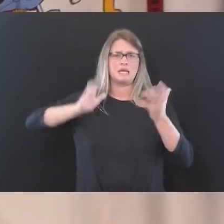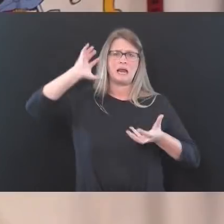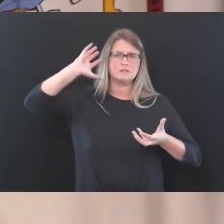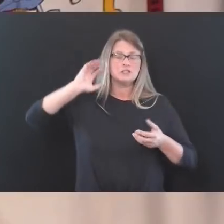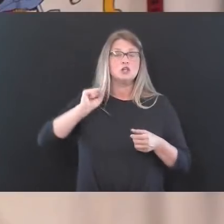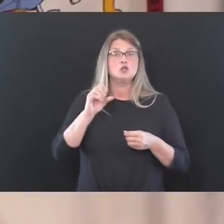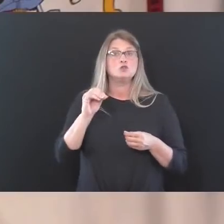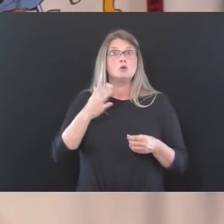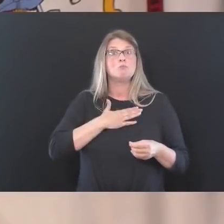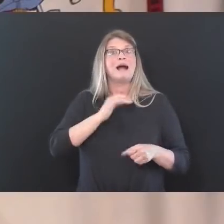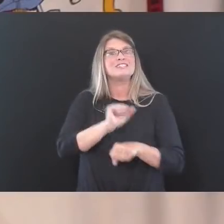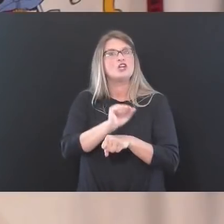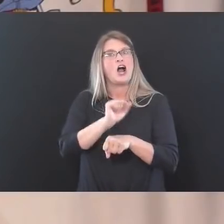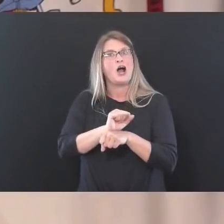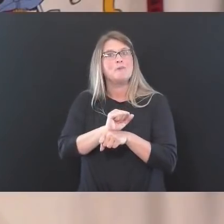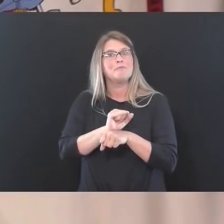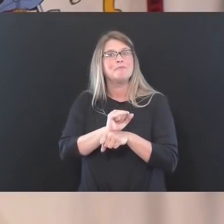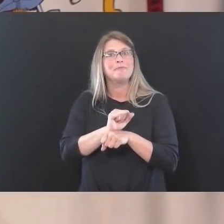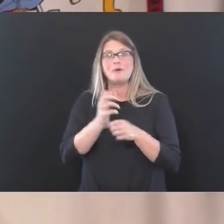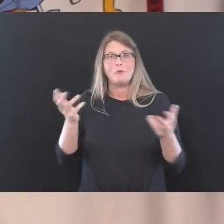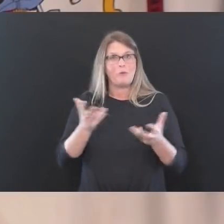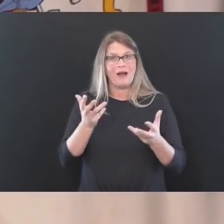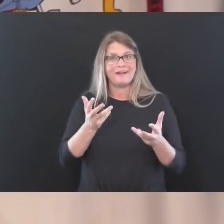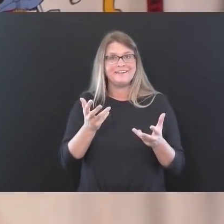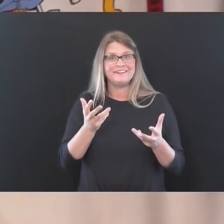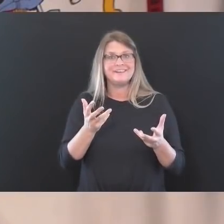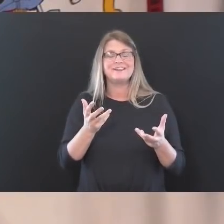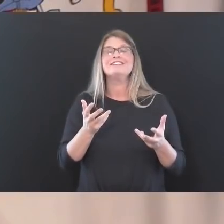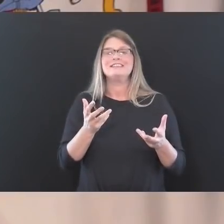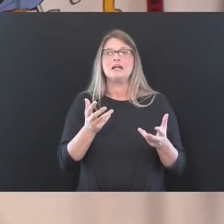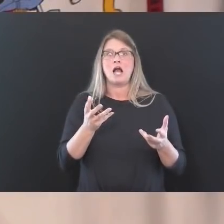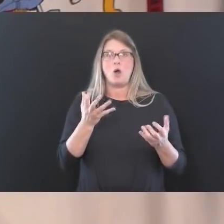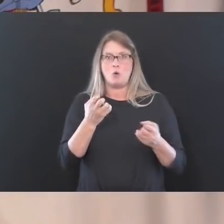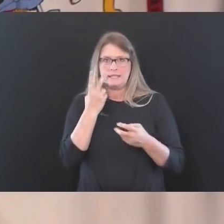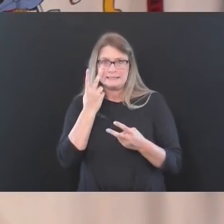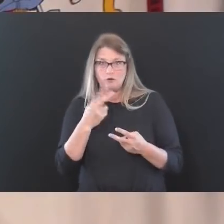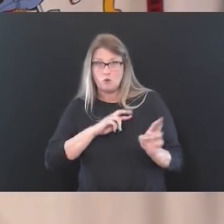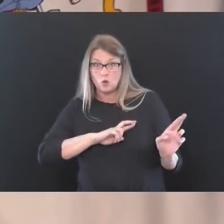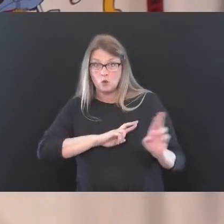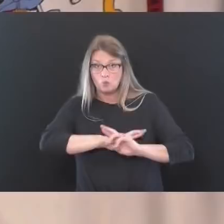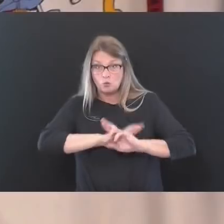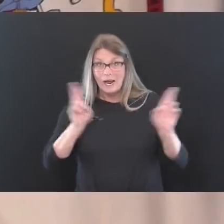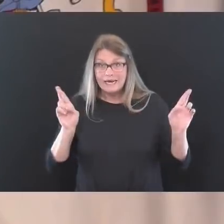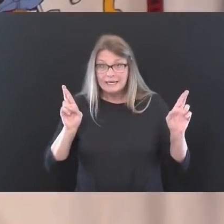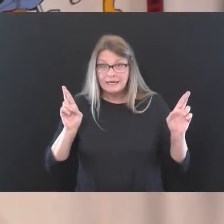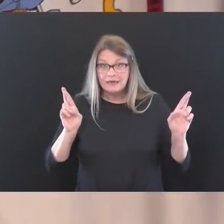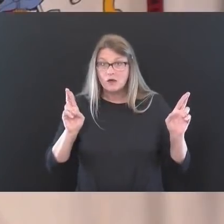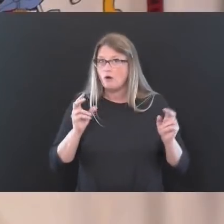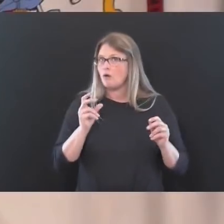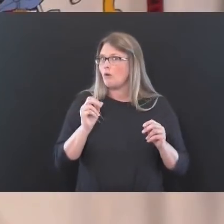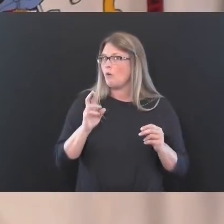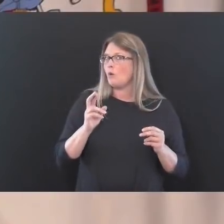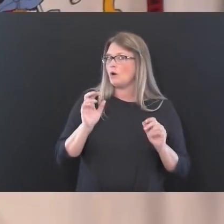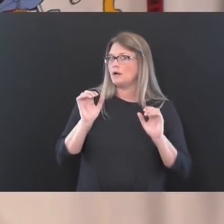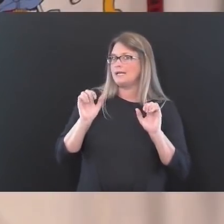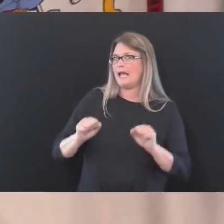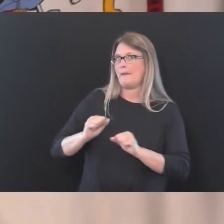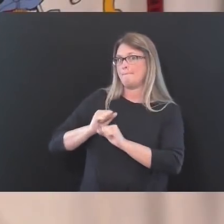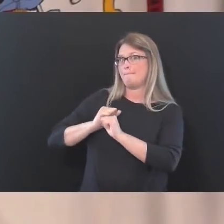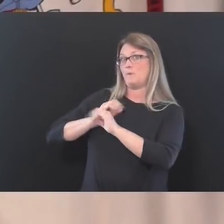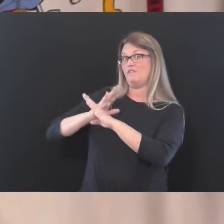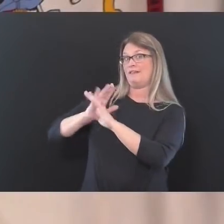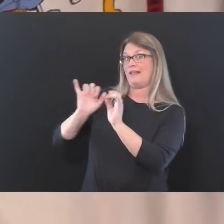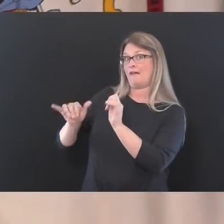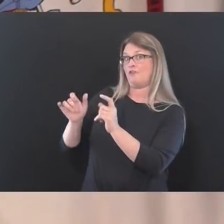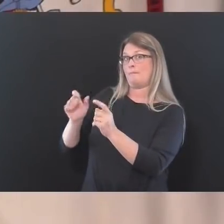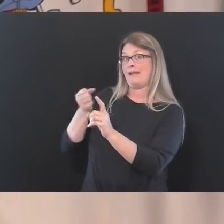my job to try with all in me to see that we're either ready or we some way, somehow prevent that from